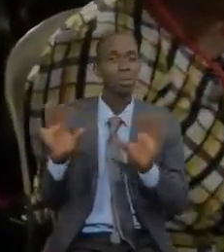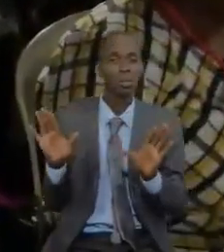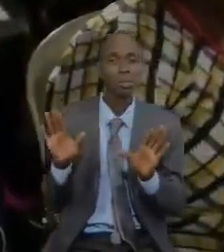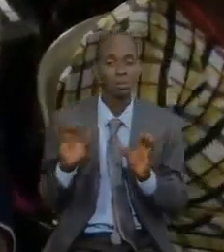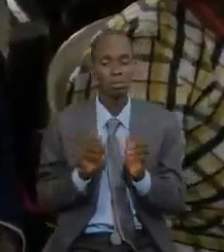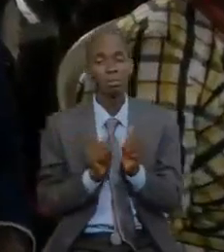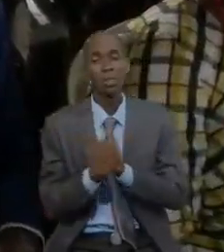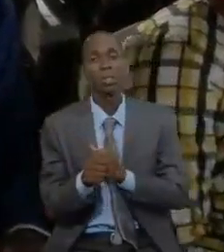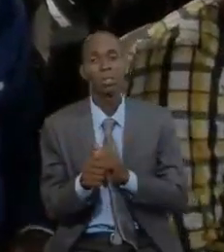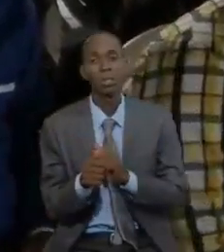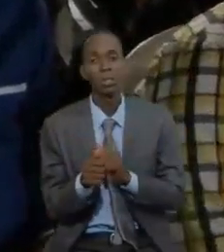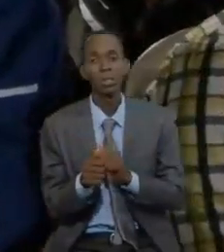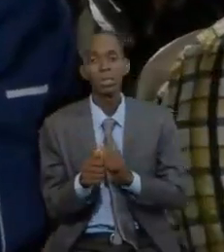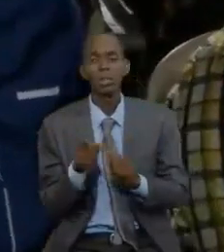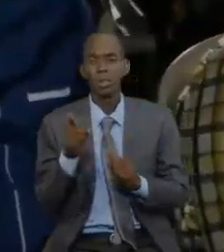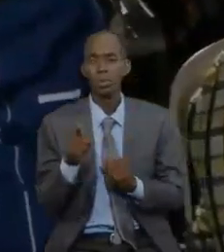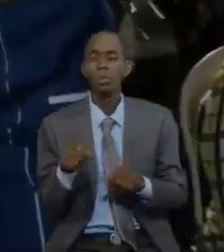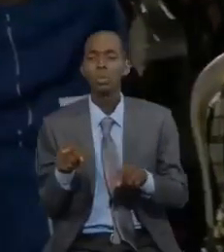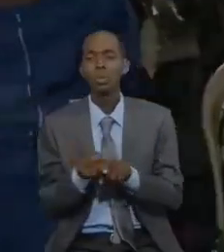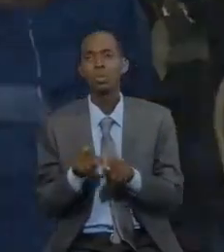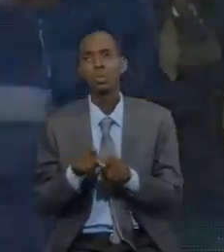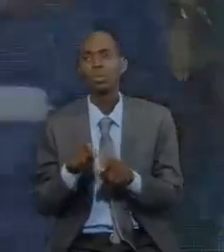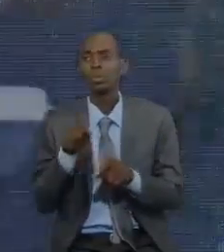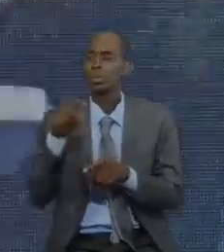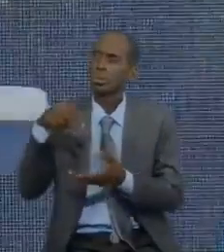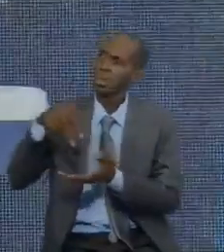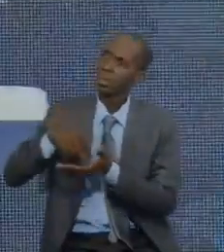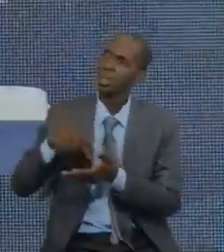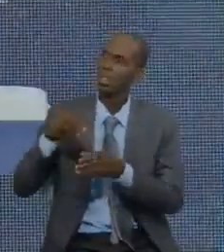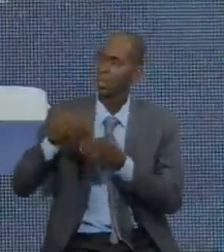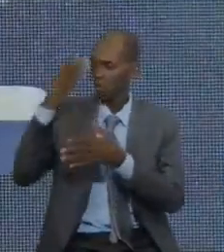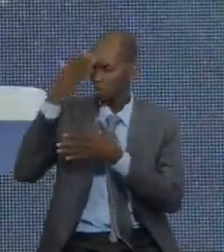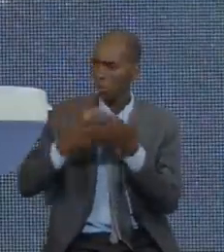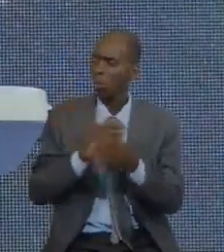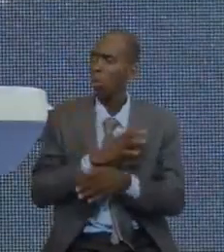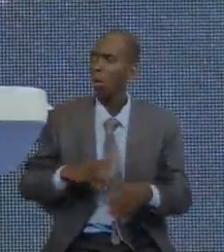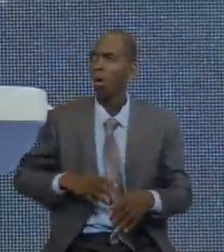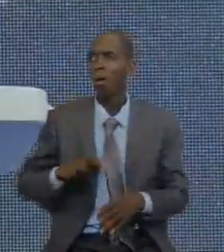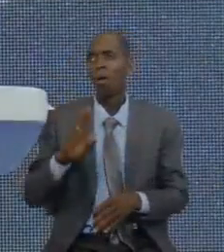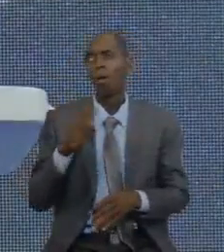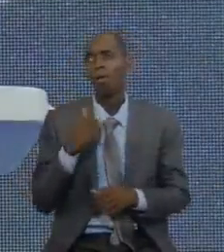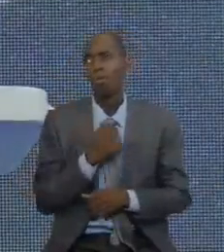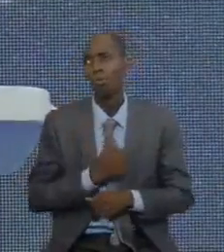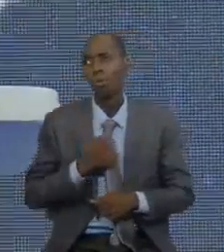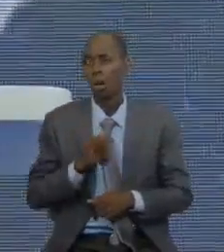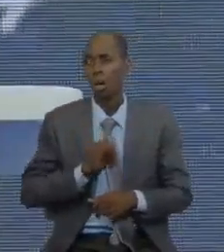You didn't stay in front of him and say, sorry, I'm the cause of the crucifixion.